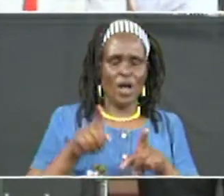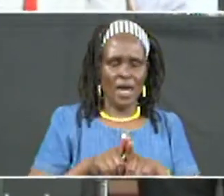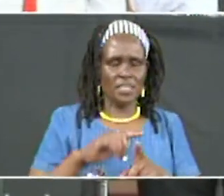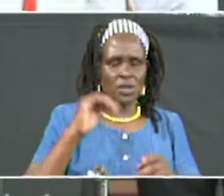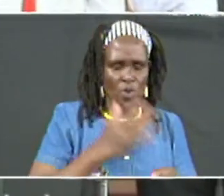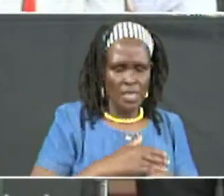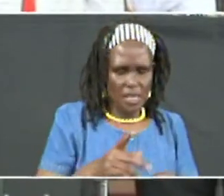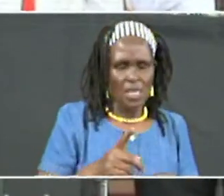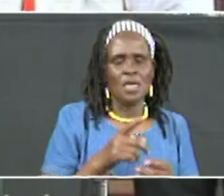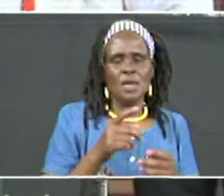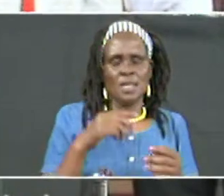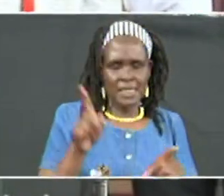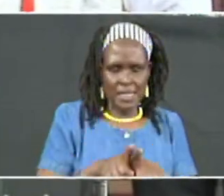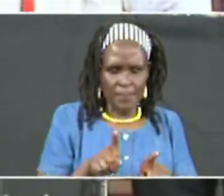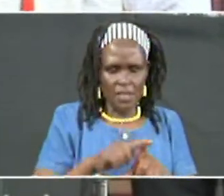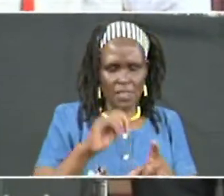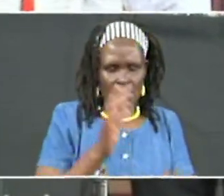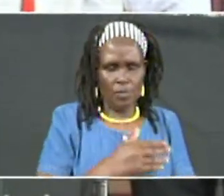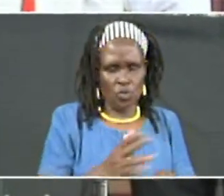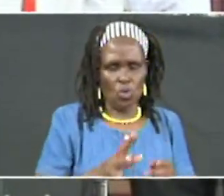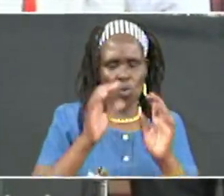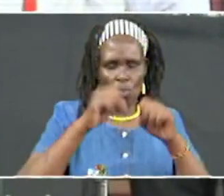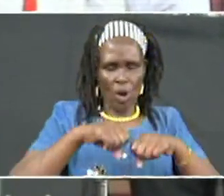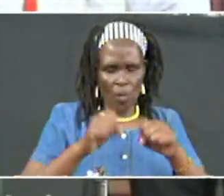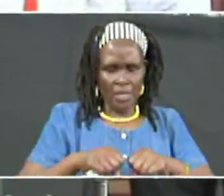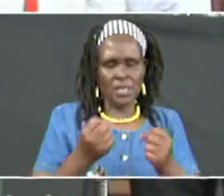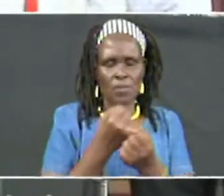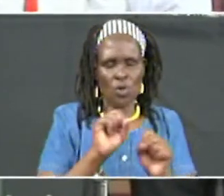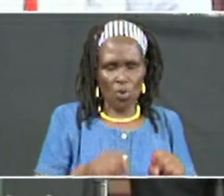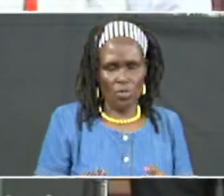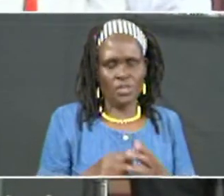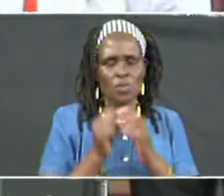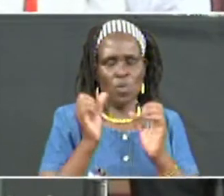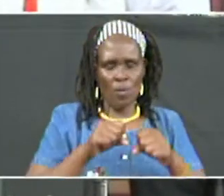Waweza, Waweza, Waweza Mokozi, Waweza Mambo Yote.